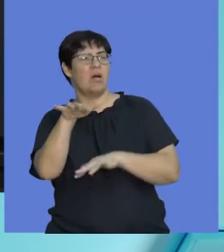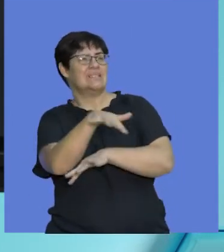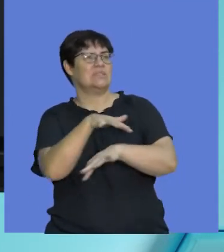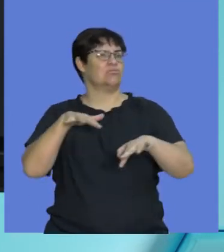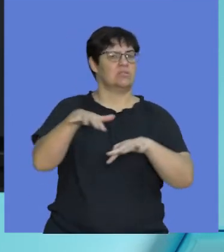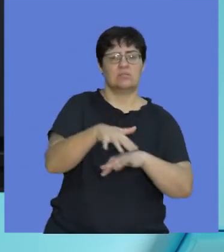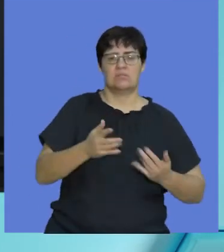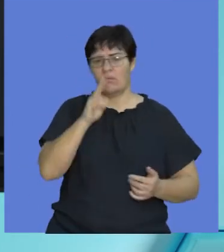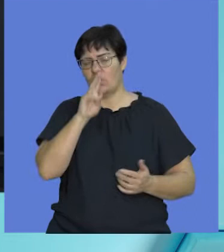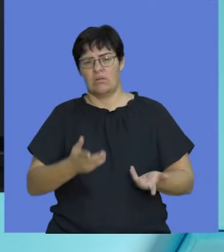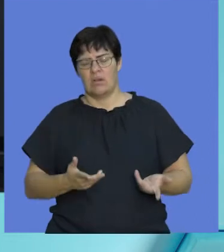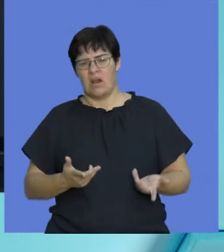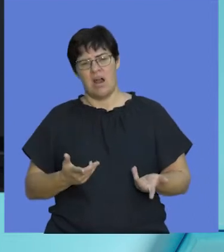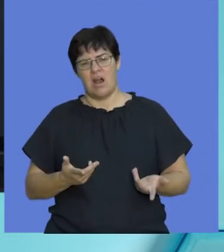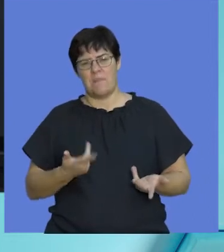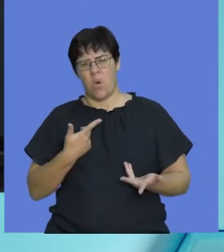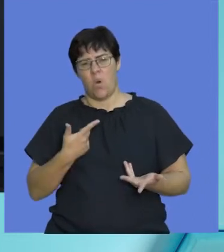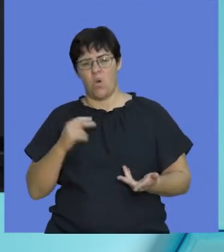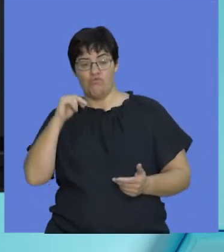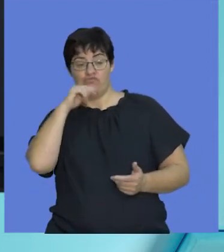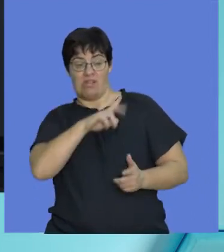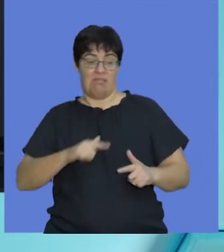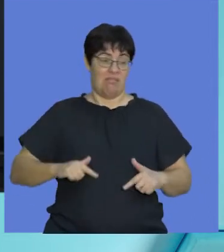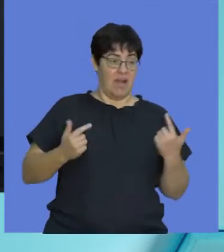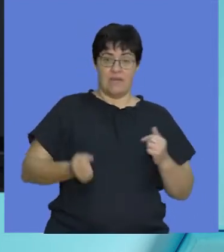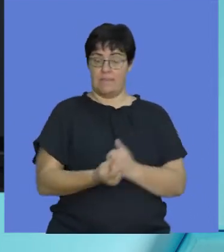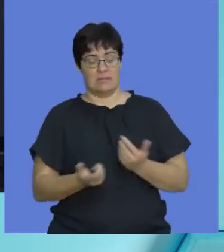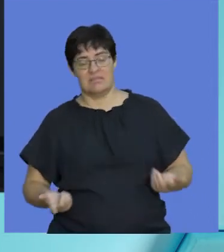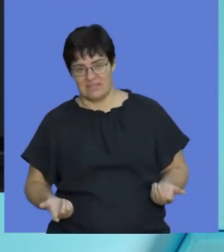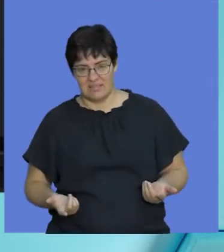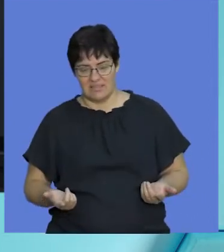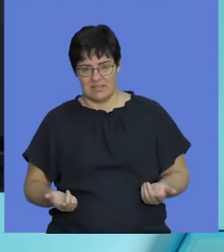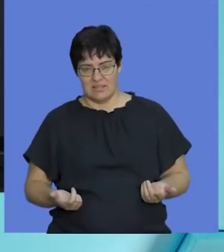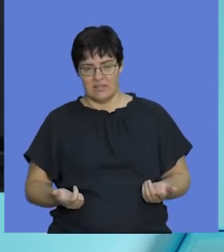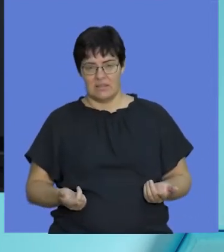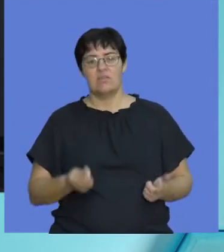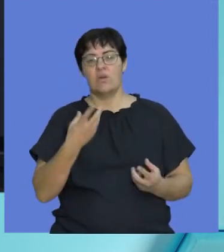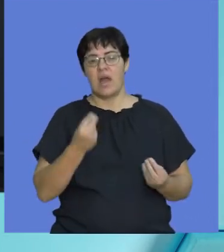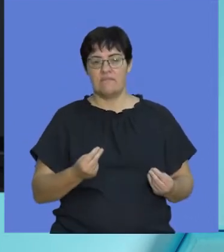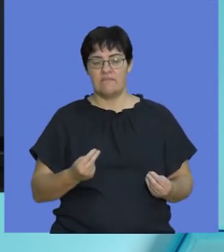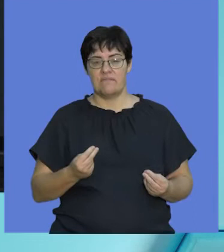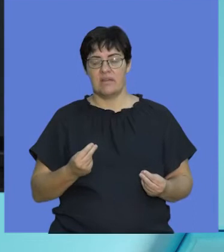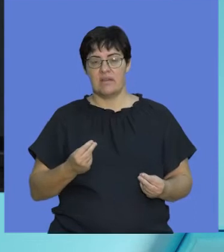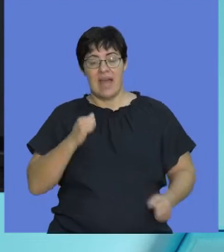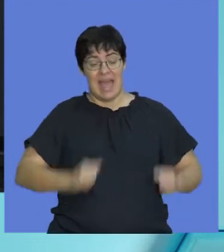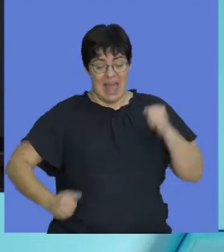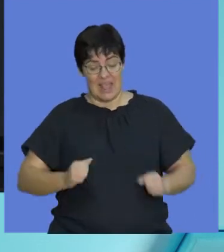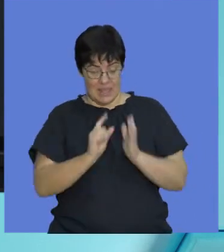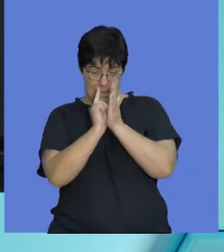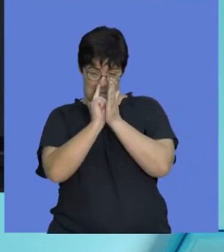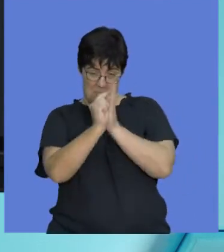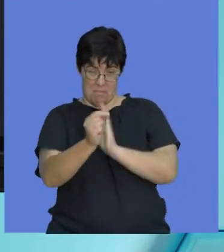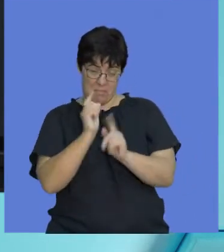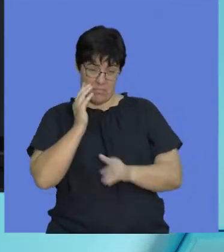at situations which make it a little bit more real life. So for example, when you have an athlete running down